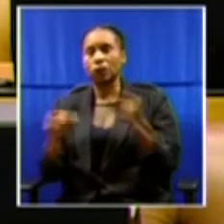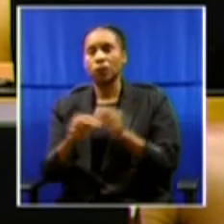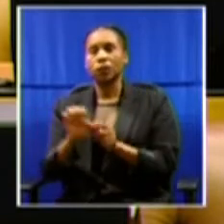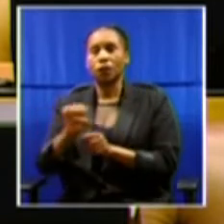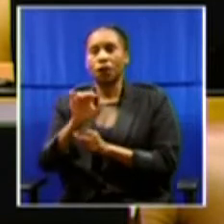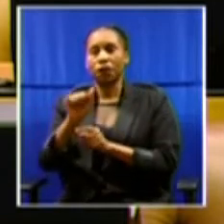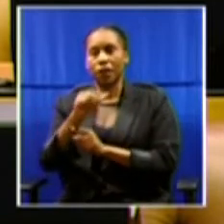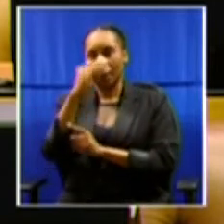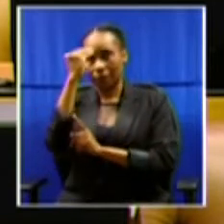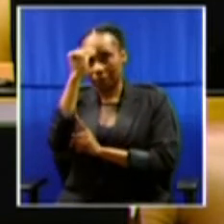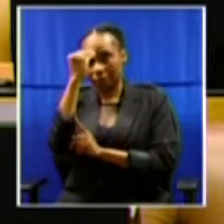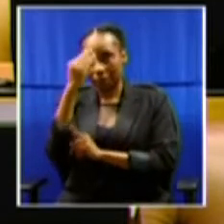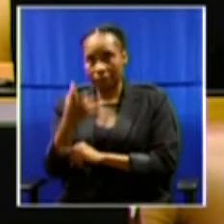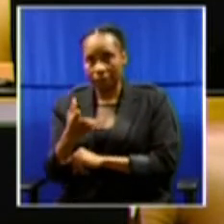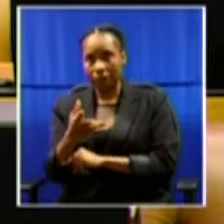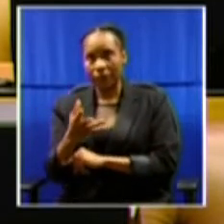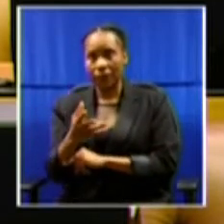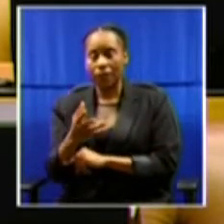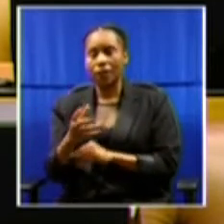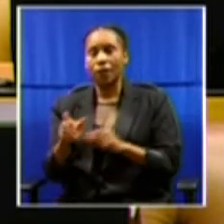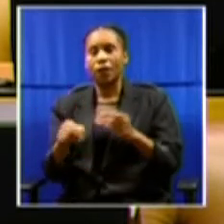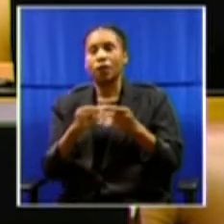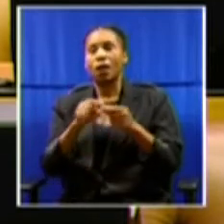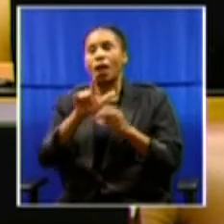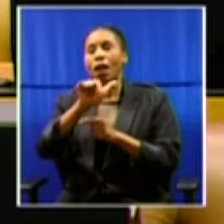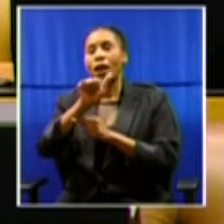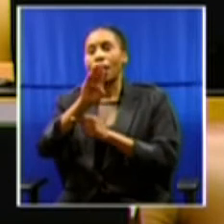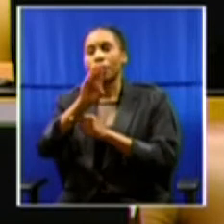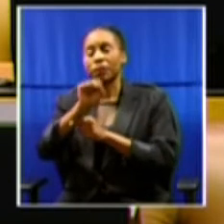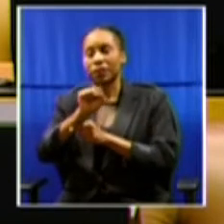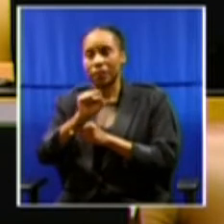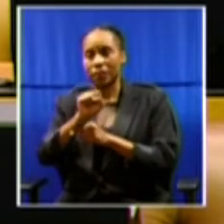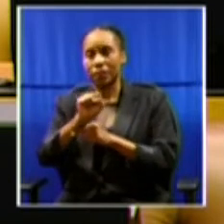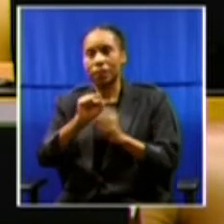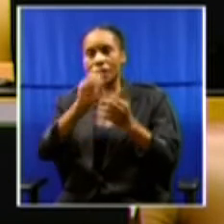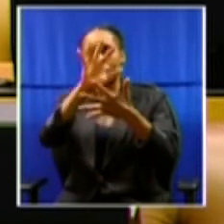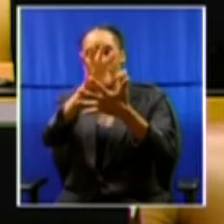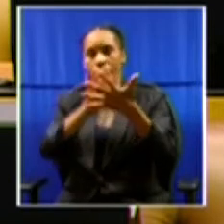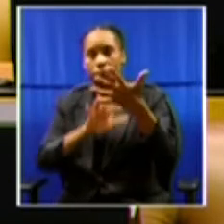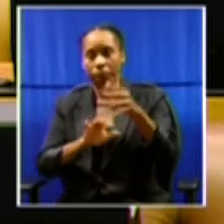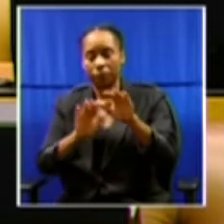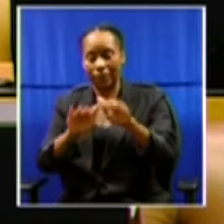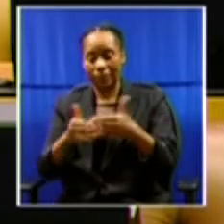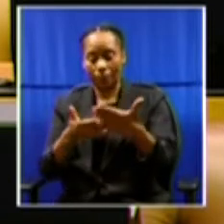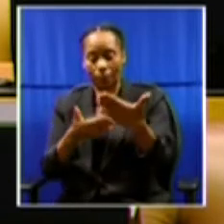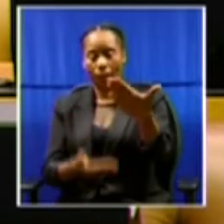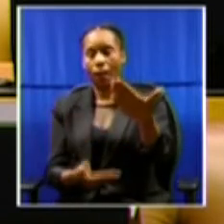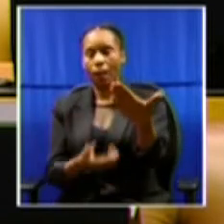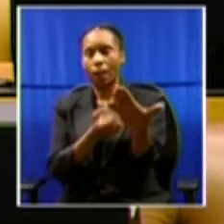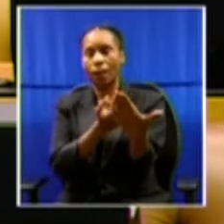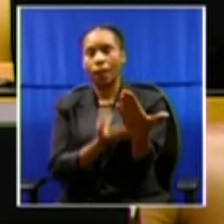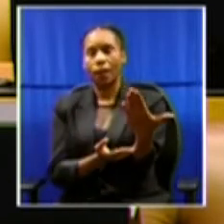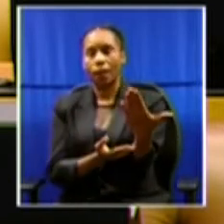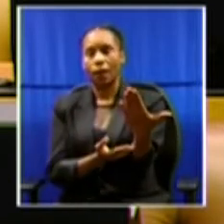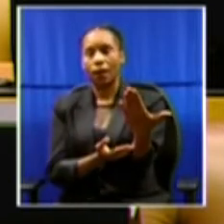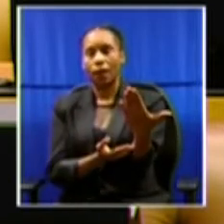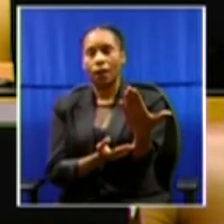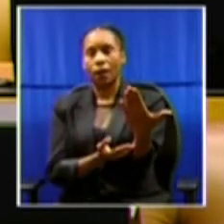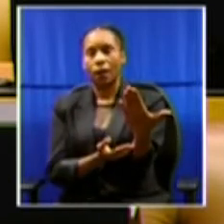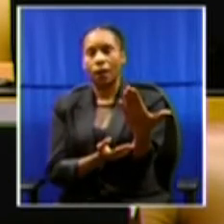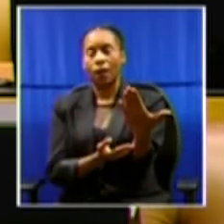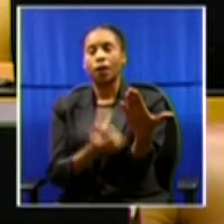Police Service Forensic Science Laboratories is reflected in the table below. I'll go